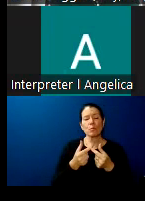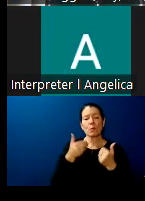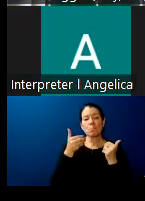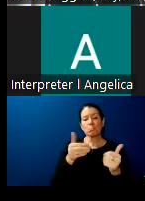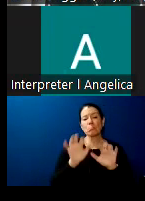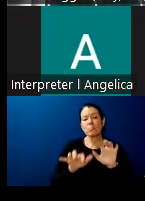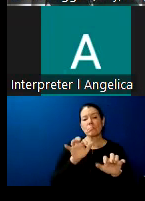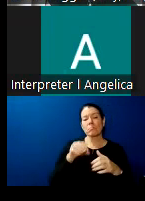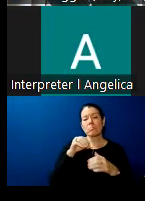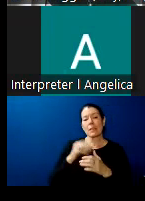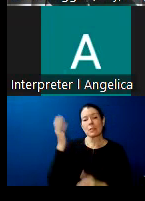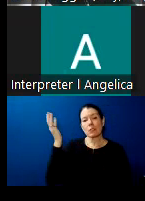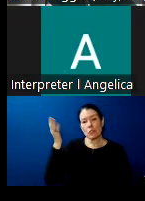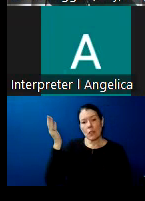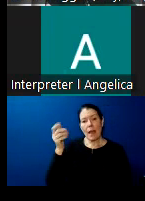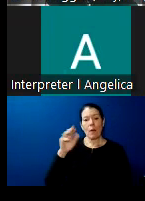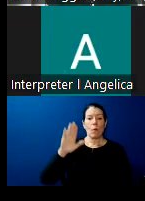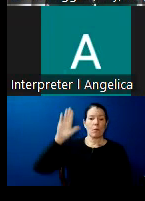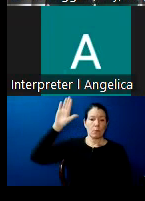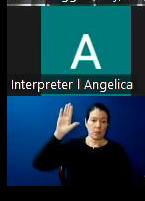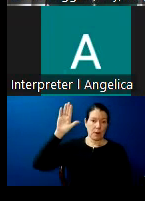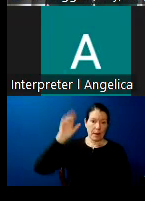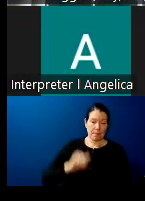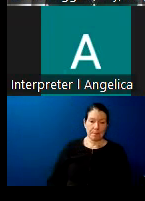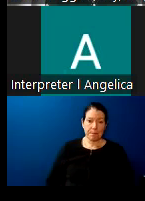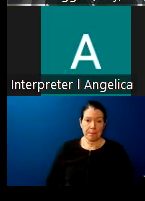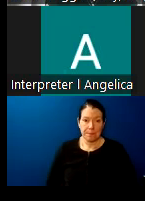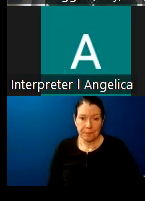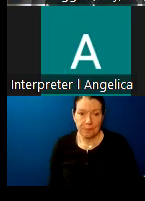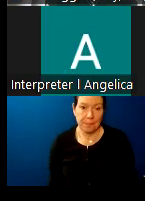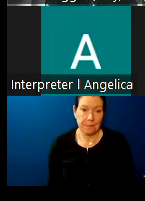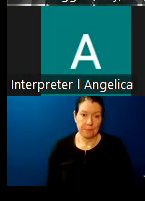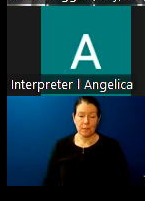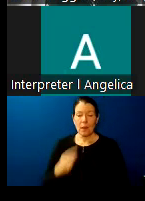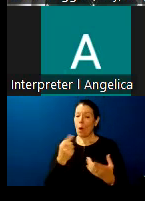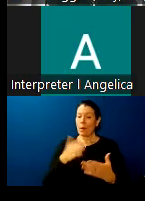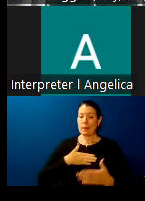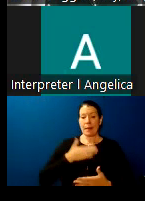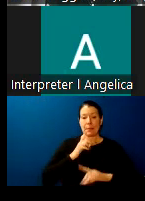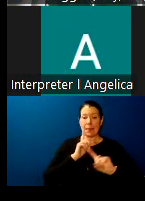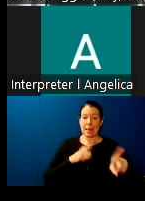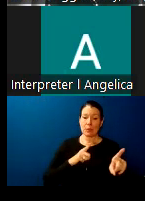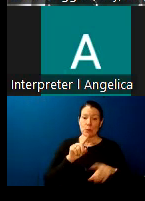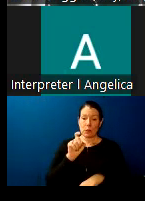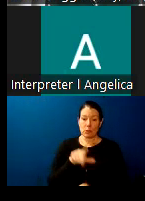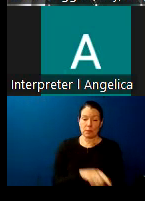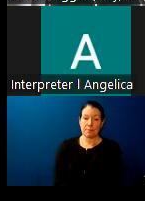chat or raise your hand or come off mute. And I'm always happy to answer any questions that come up.